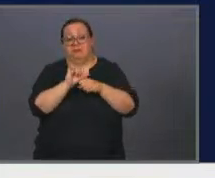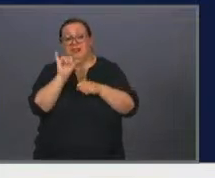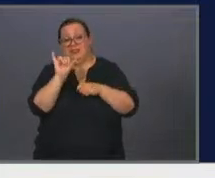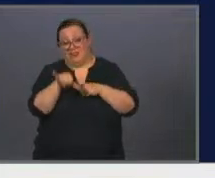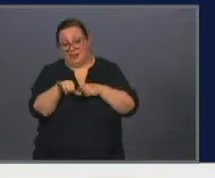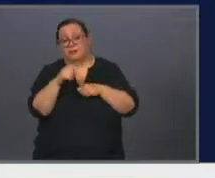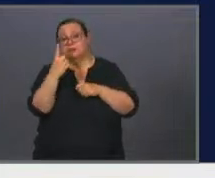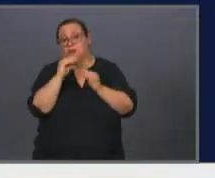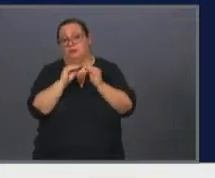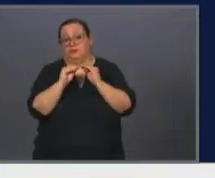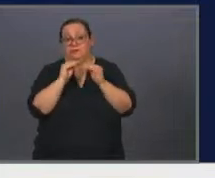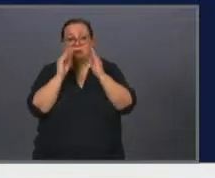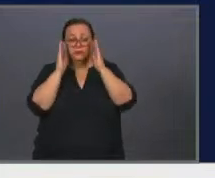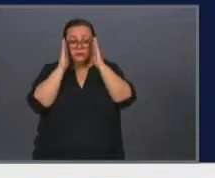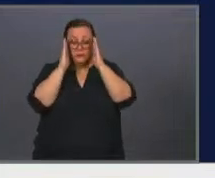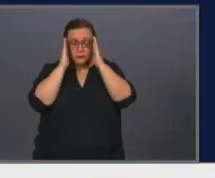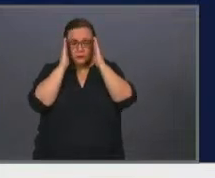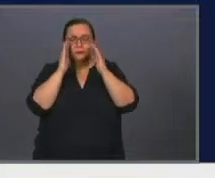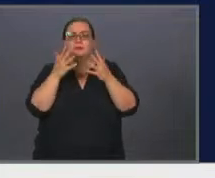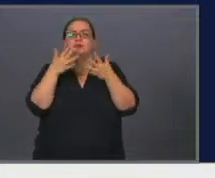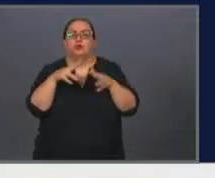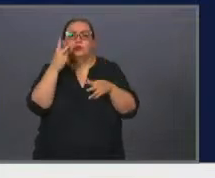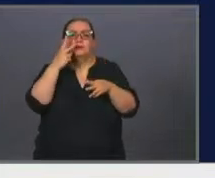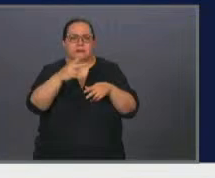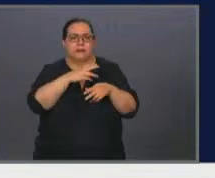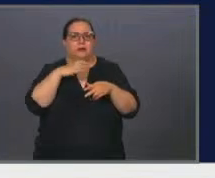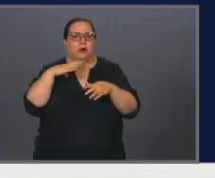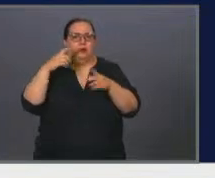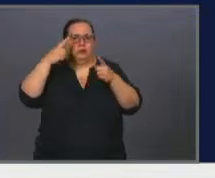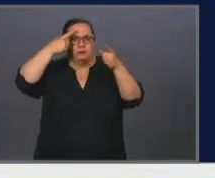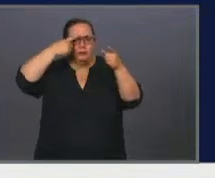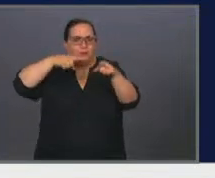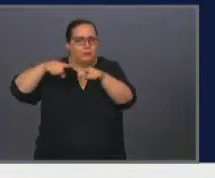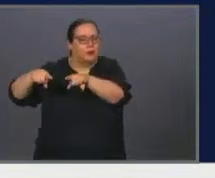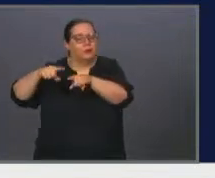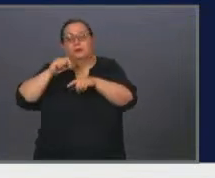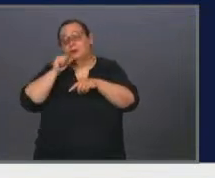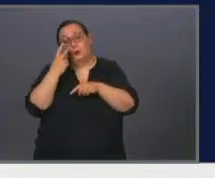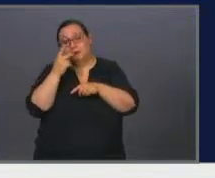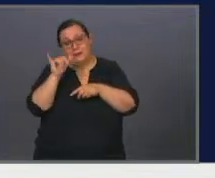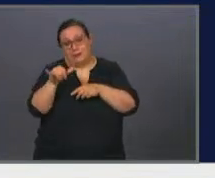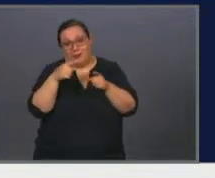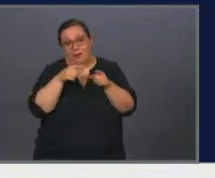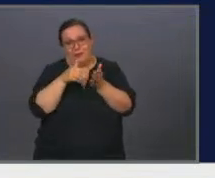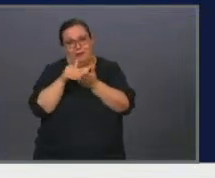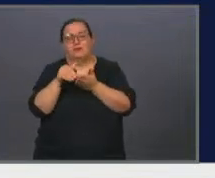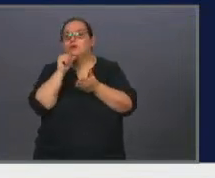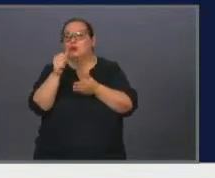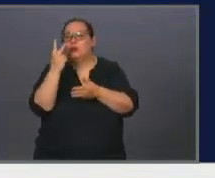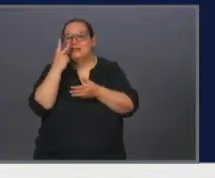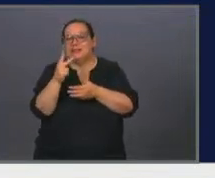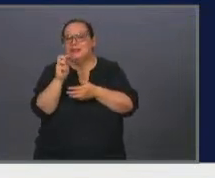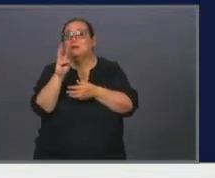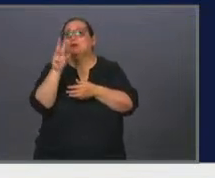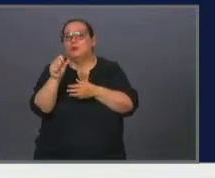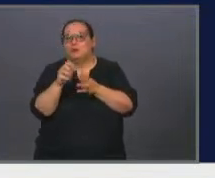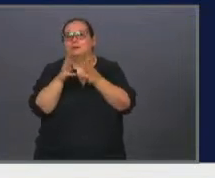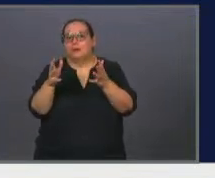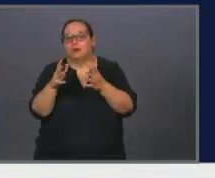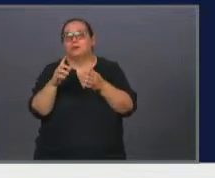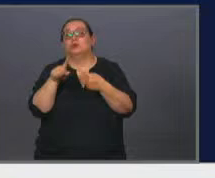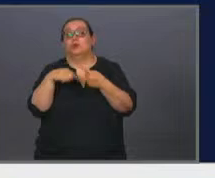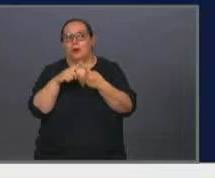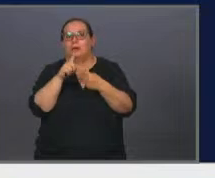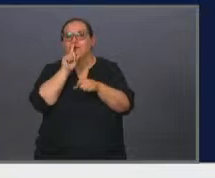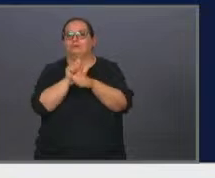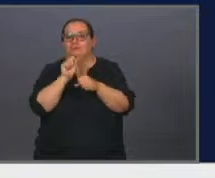that you've seen Congress come together on. You don't see it oftentimes. You definitely don't see it in the news much on what we do actually productive back there. But